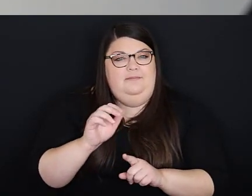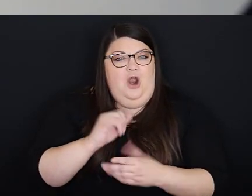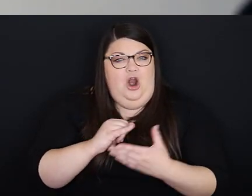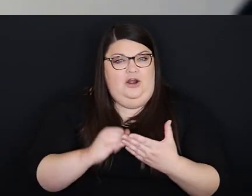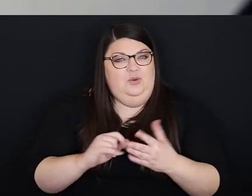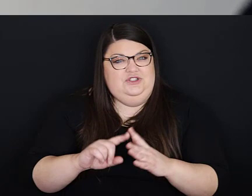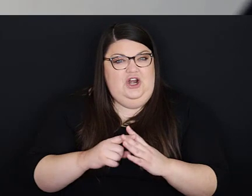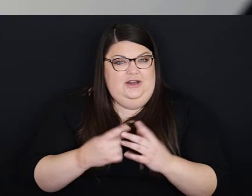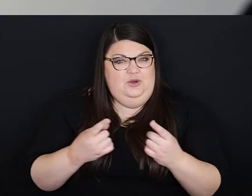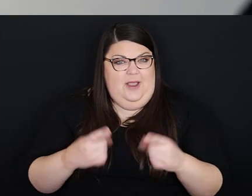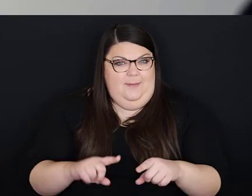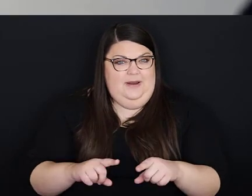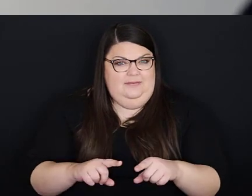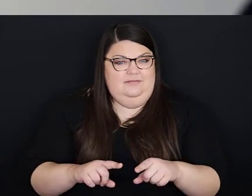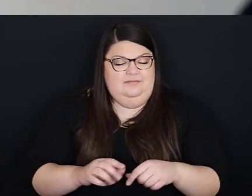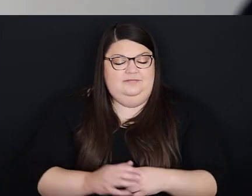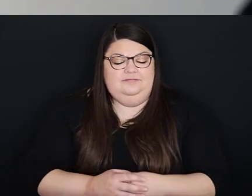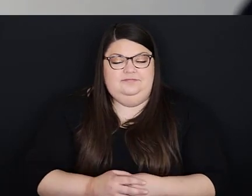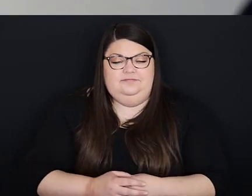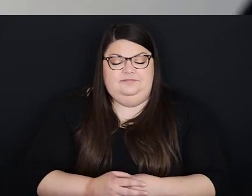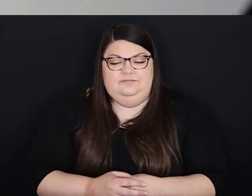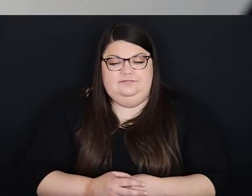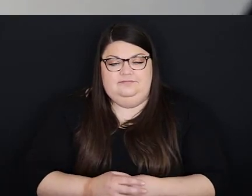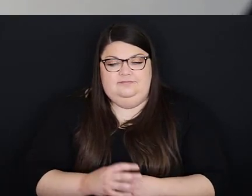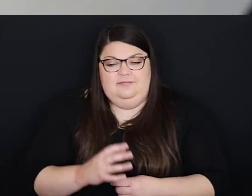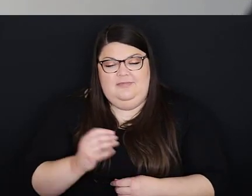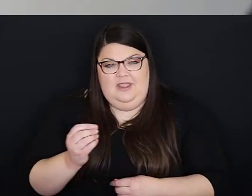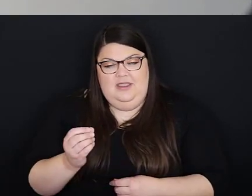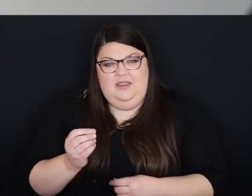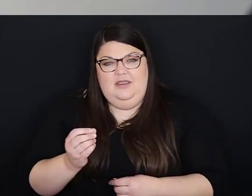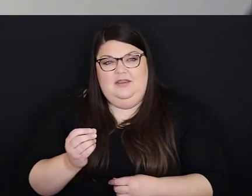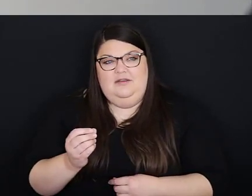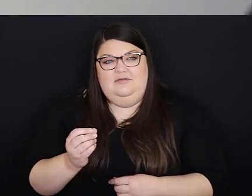to happen, and